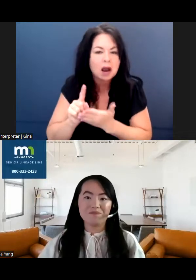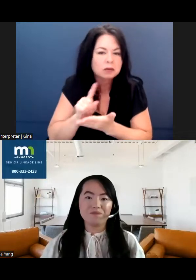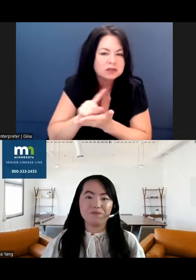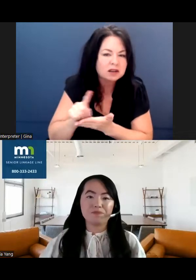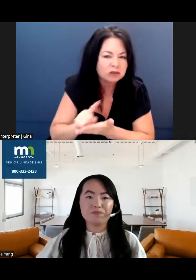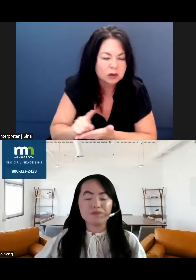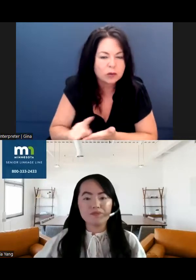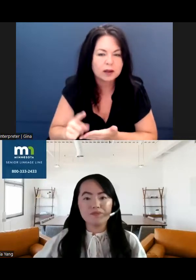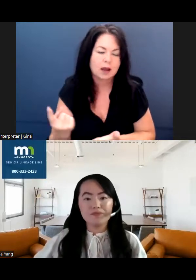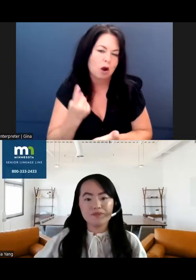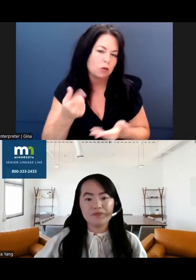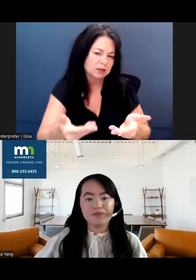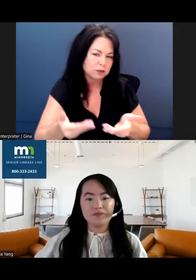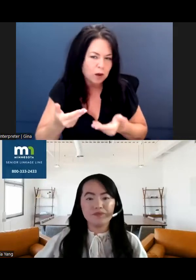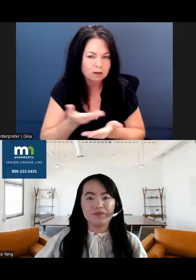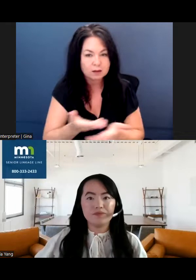LineAge.